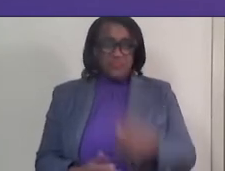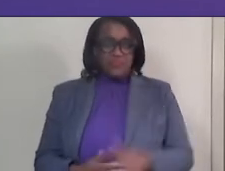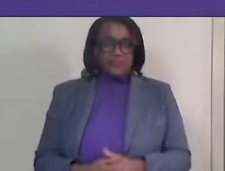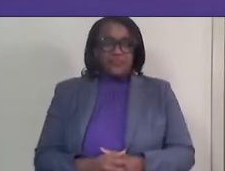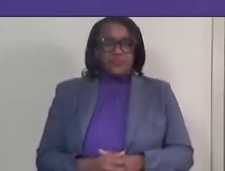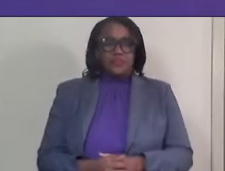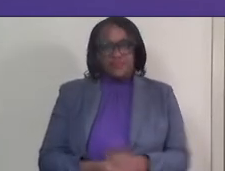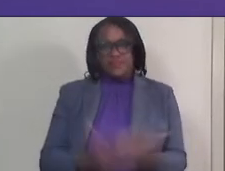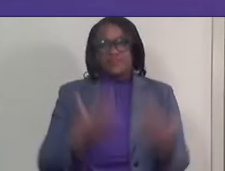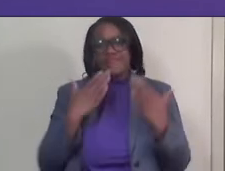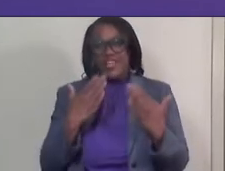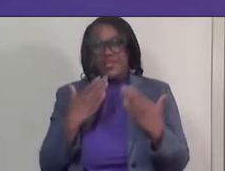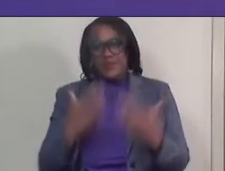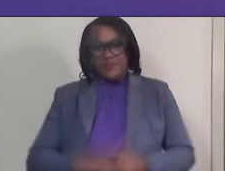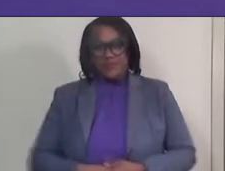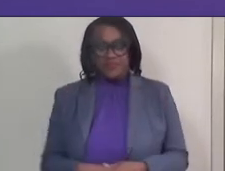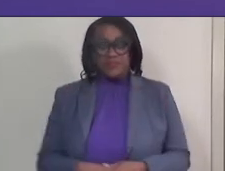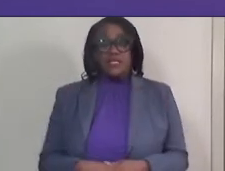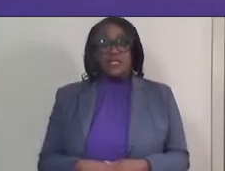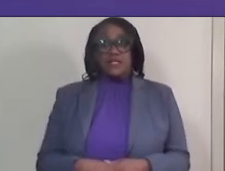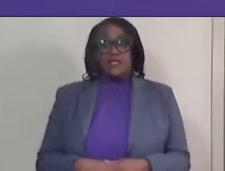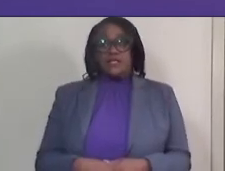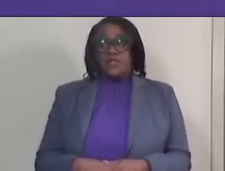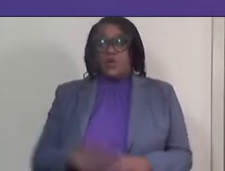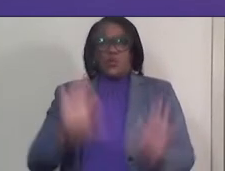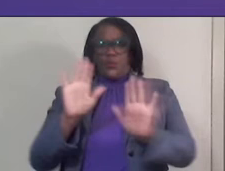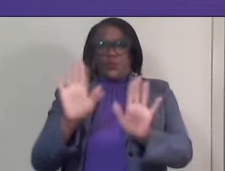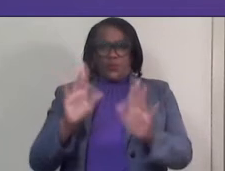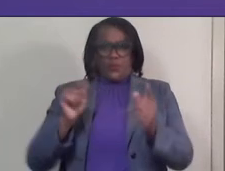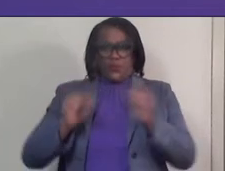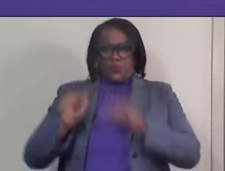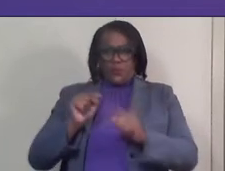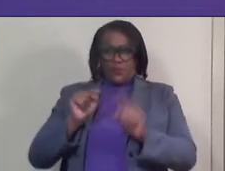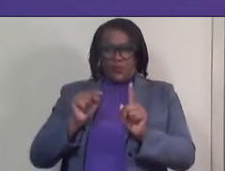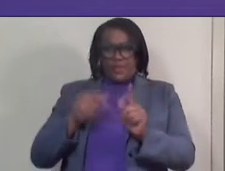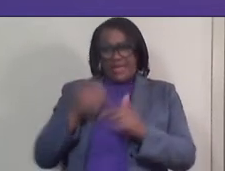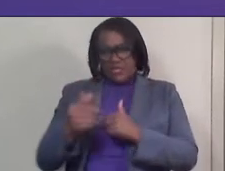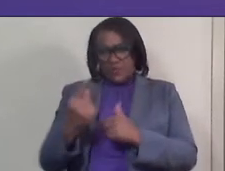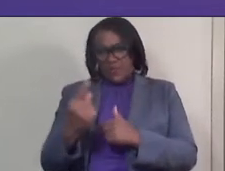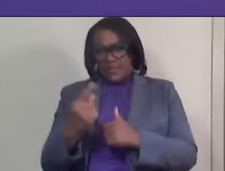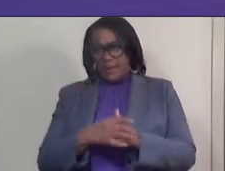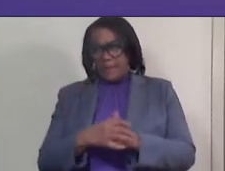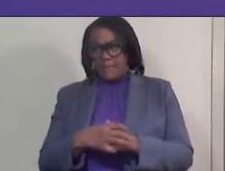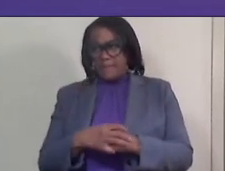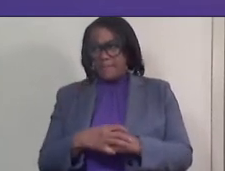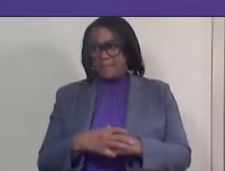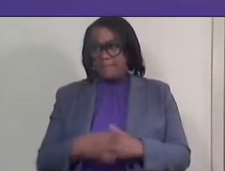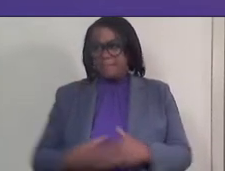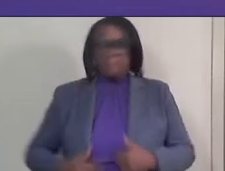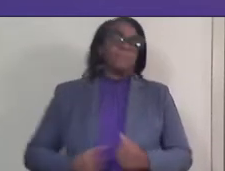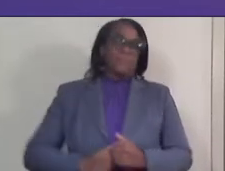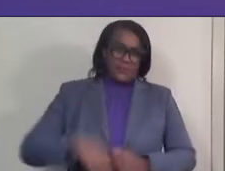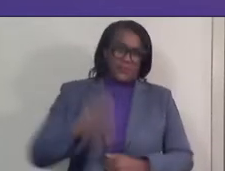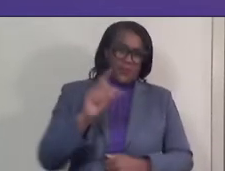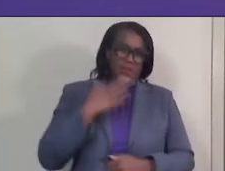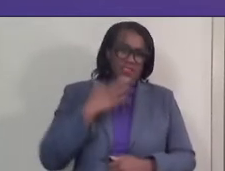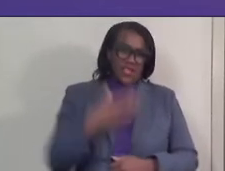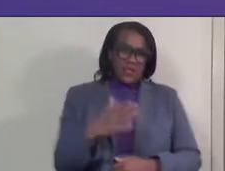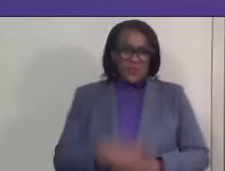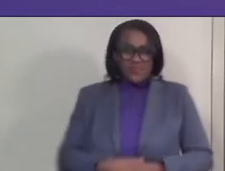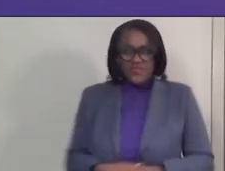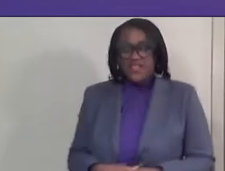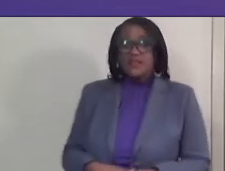Thank you. Oh, next one. Yeah. Thank you. So